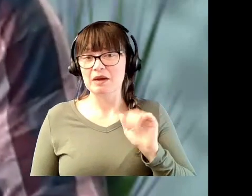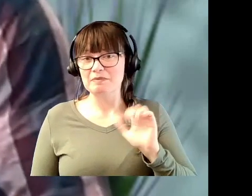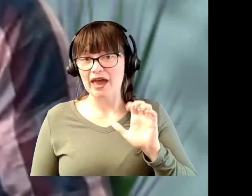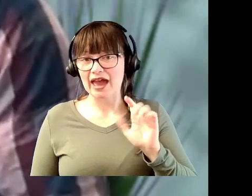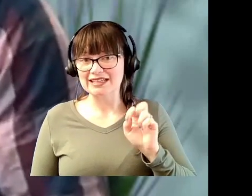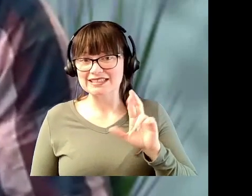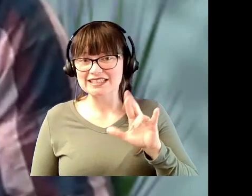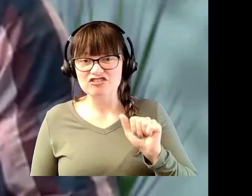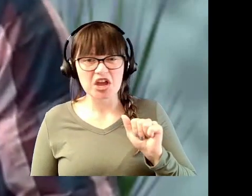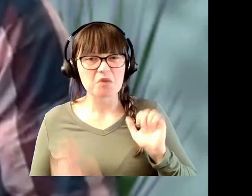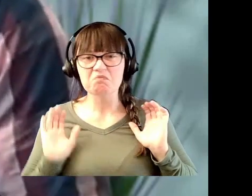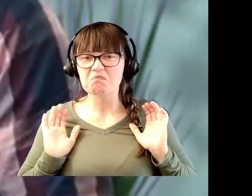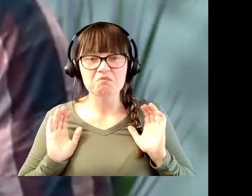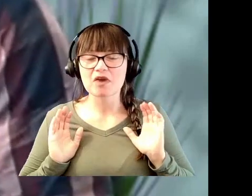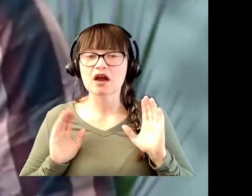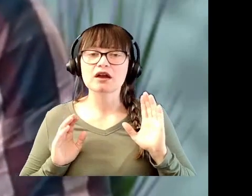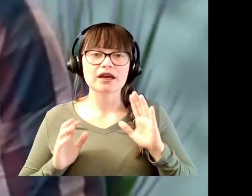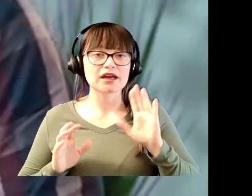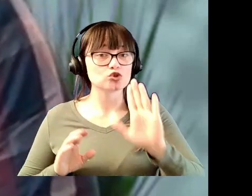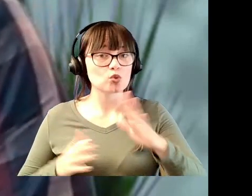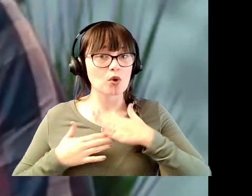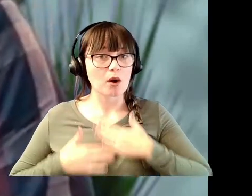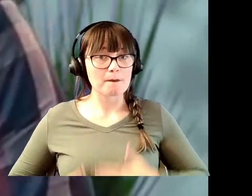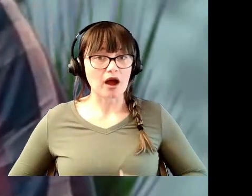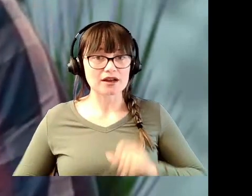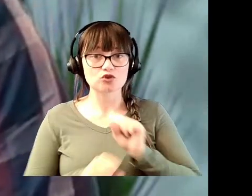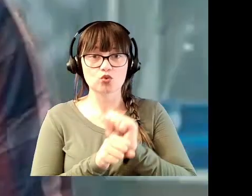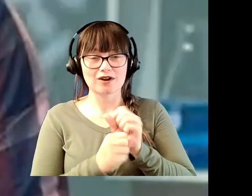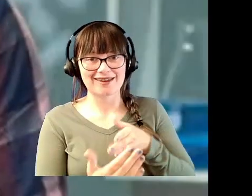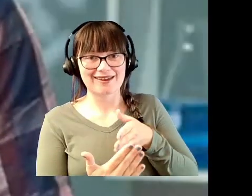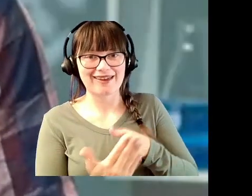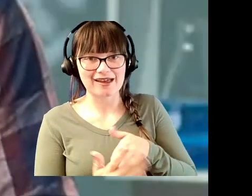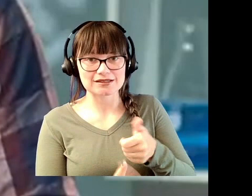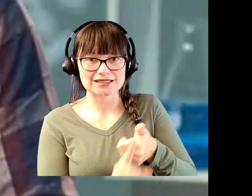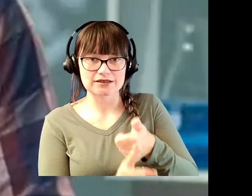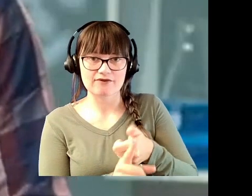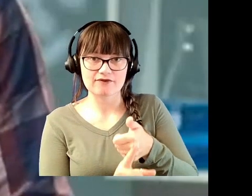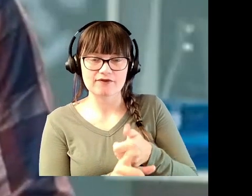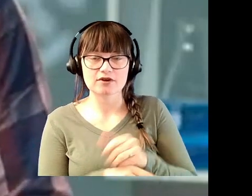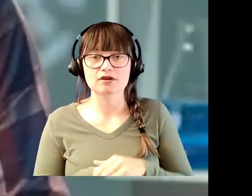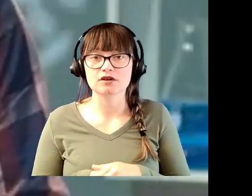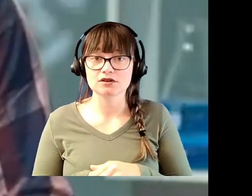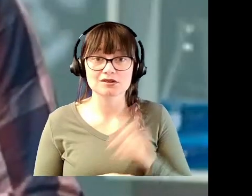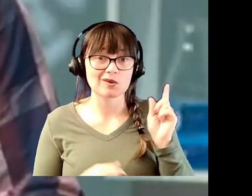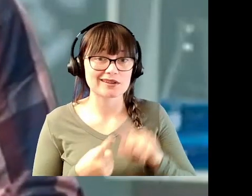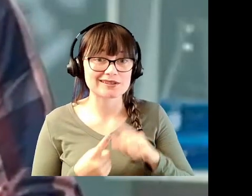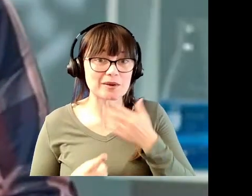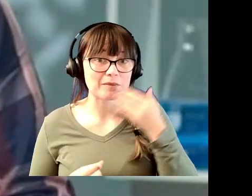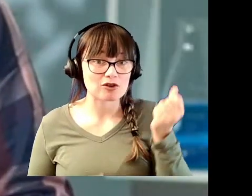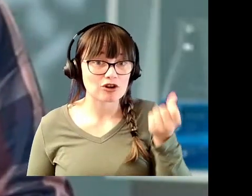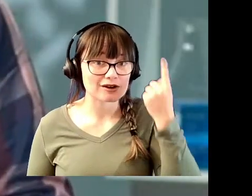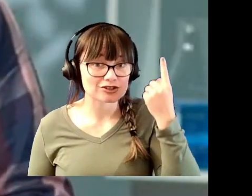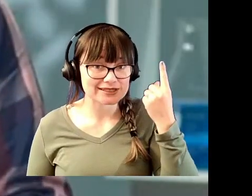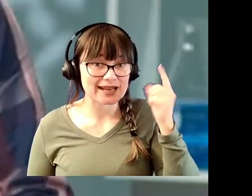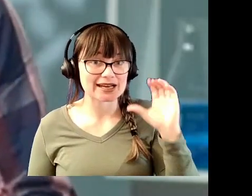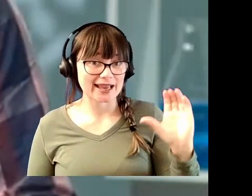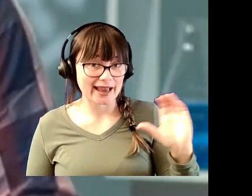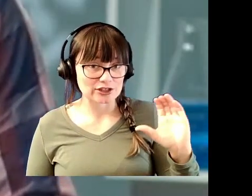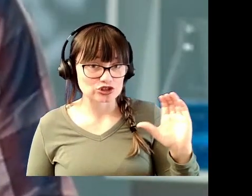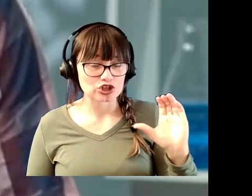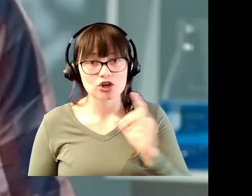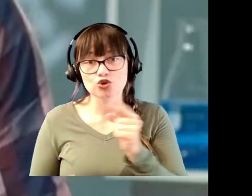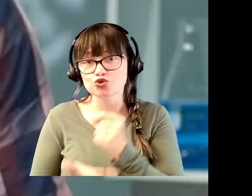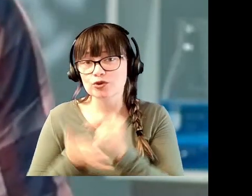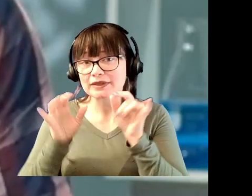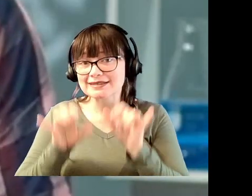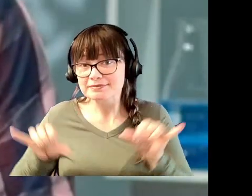just the body's own system working against itself. So as we get a better understanding of cancer, our treatments evolve, and